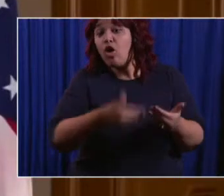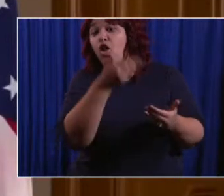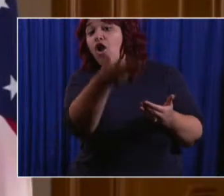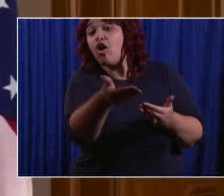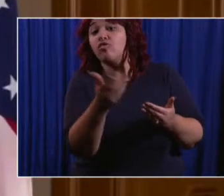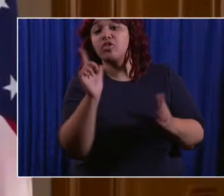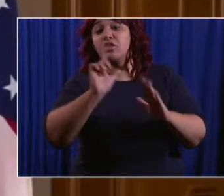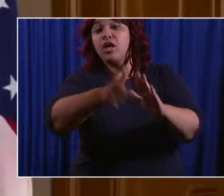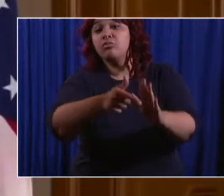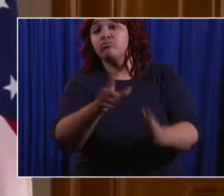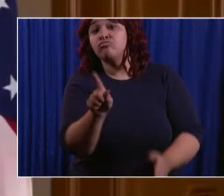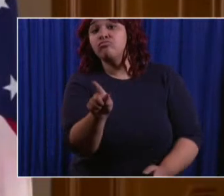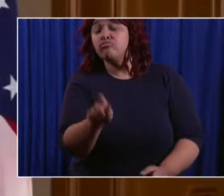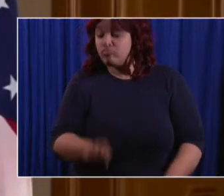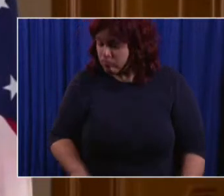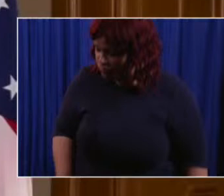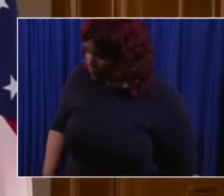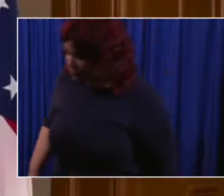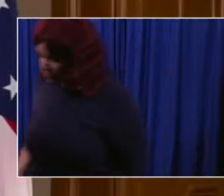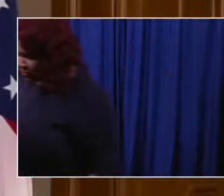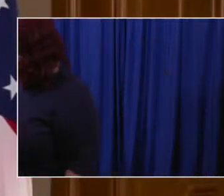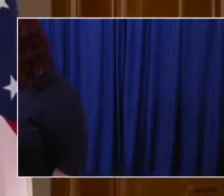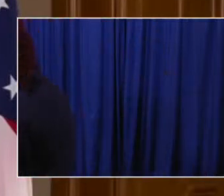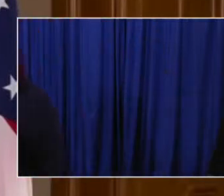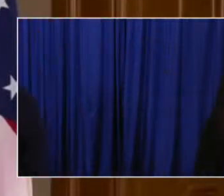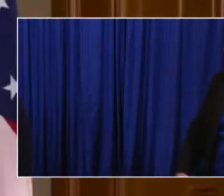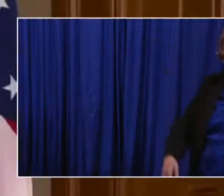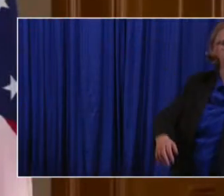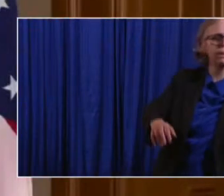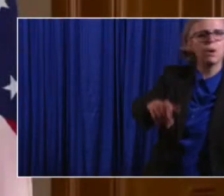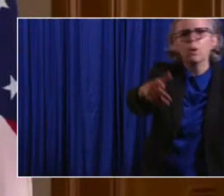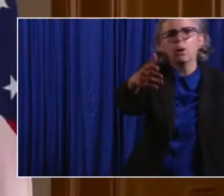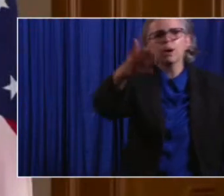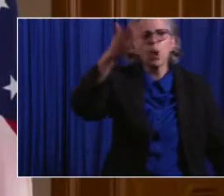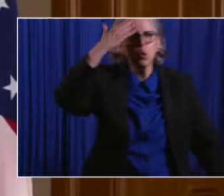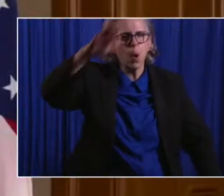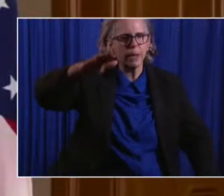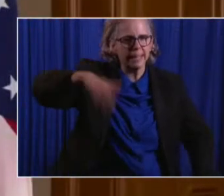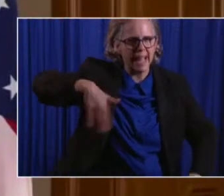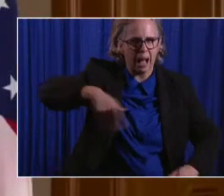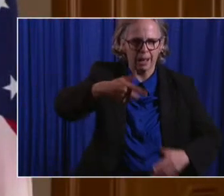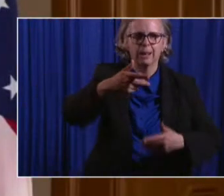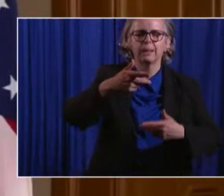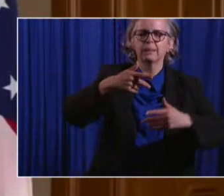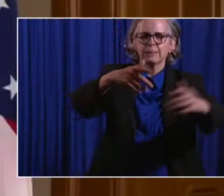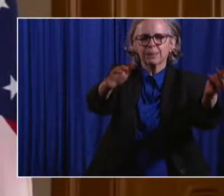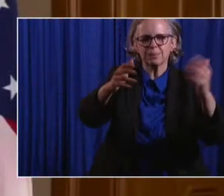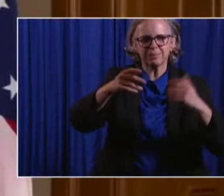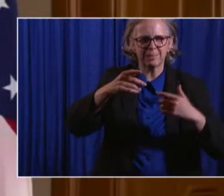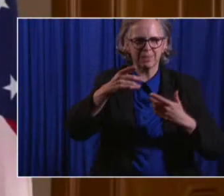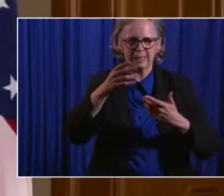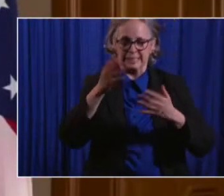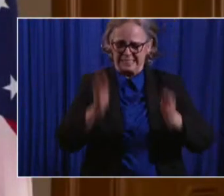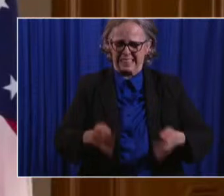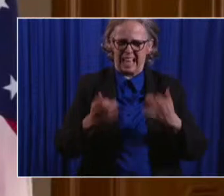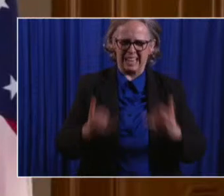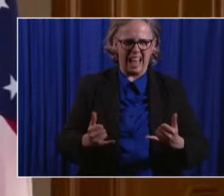throughout this period of the virus, we make decisions based on the best available information we have at the time.